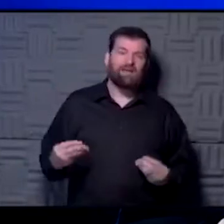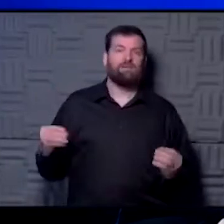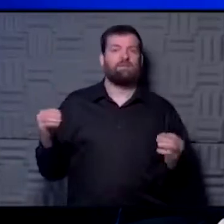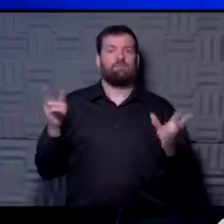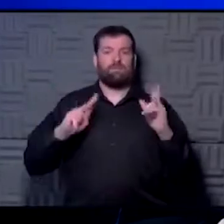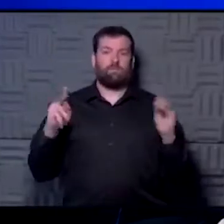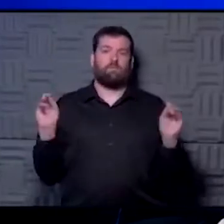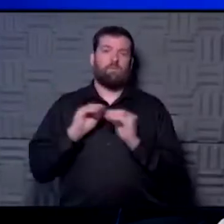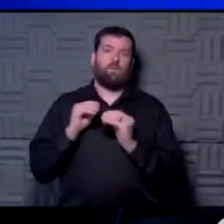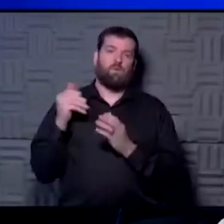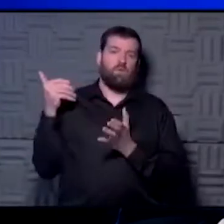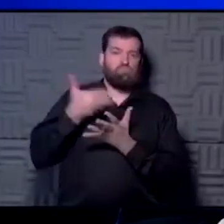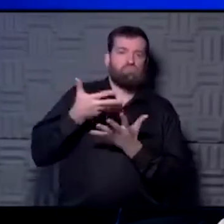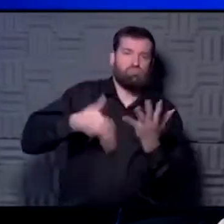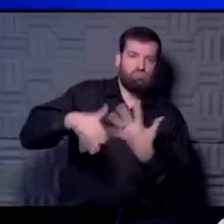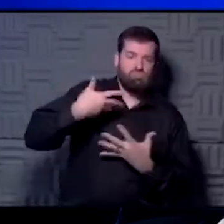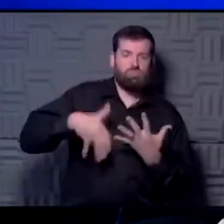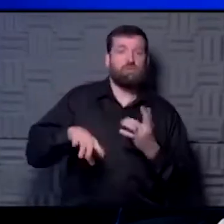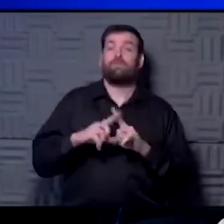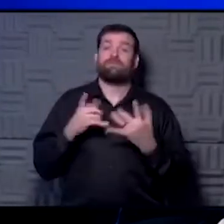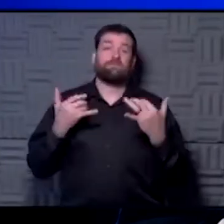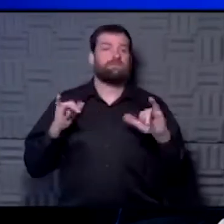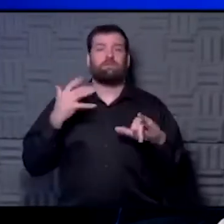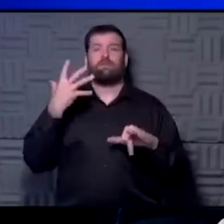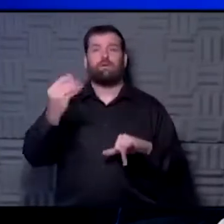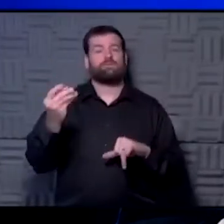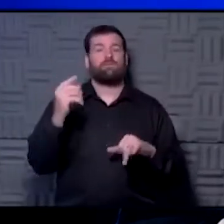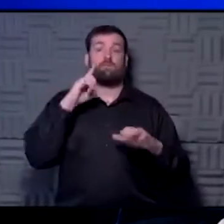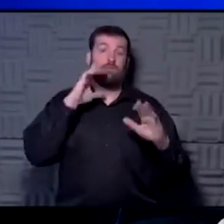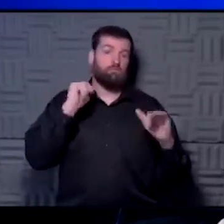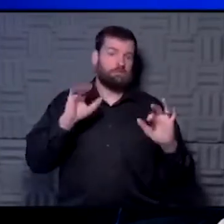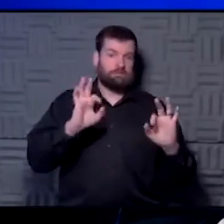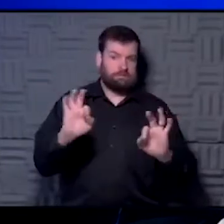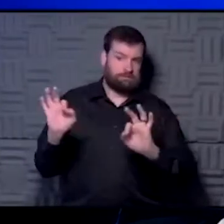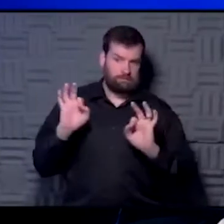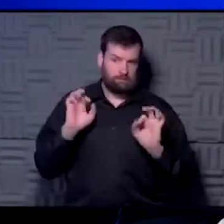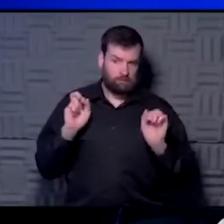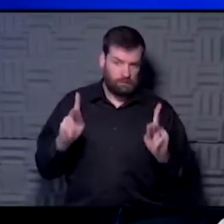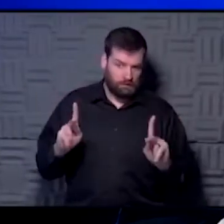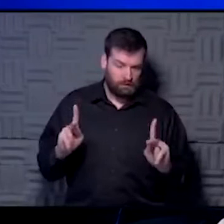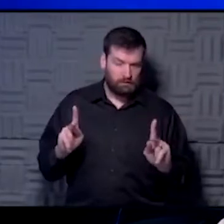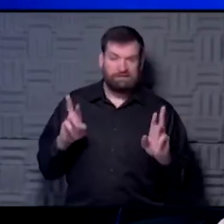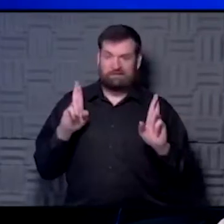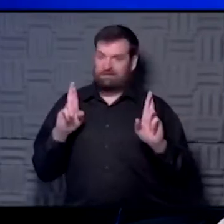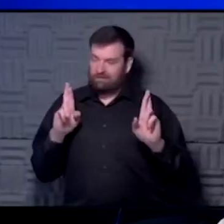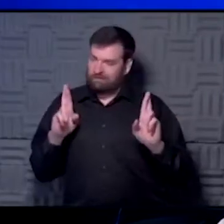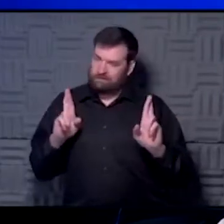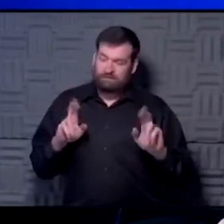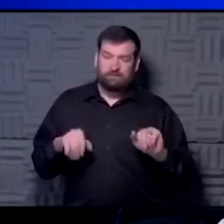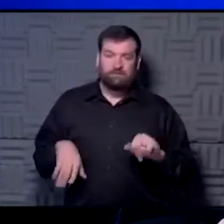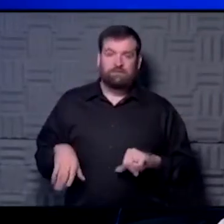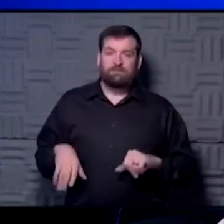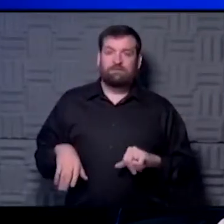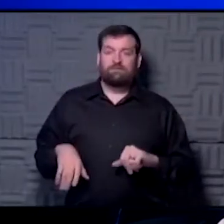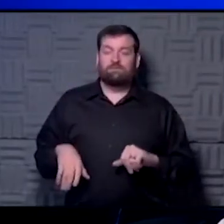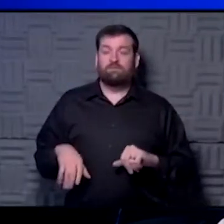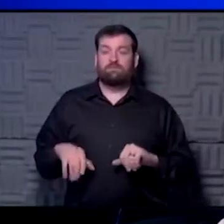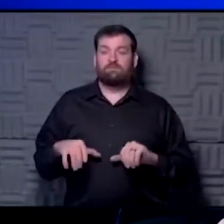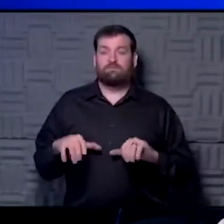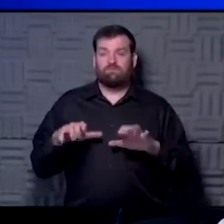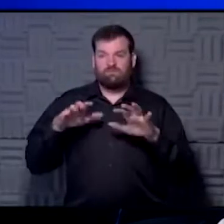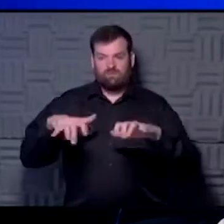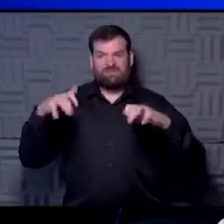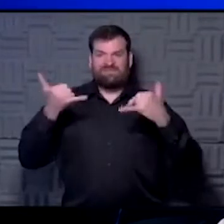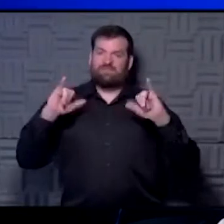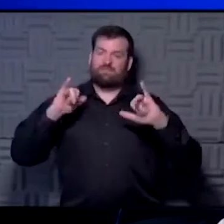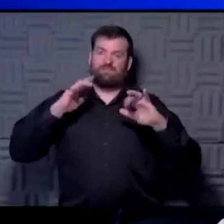But I think still they're outside, so hopefully everybody will be okay. Got my fingers crossed, because the crowd still made a